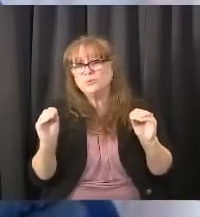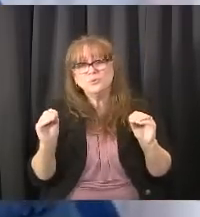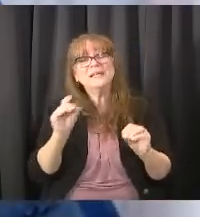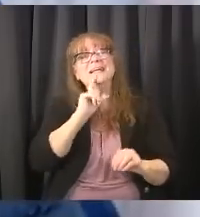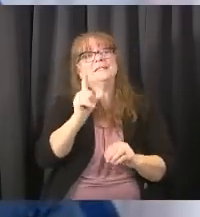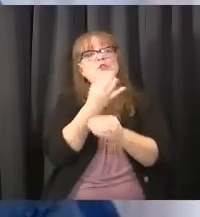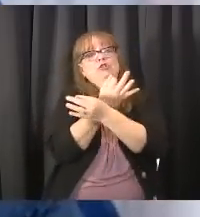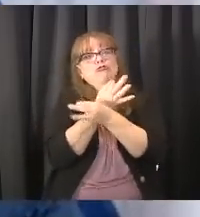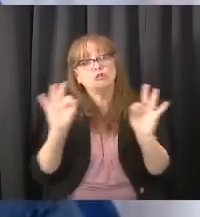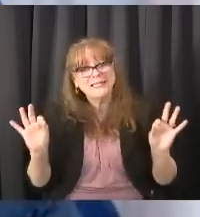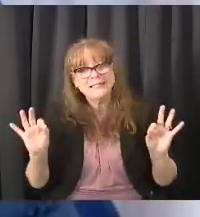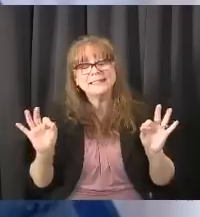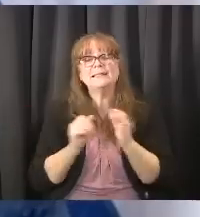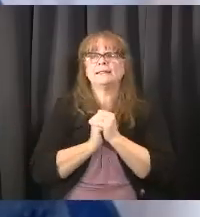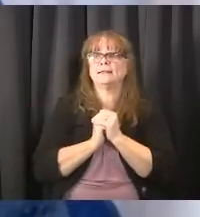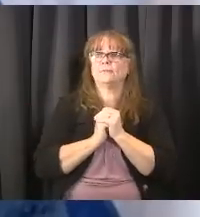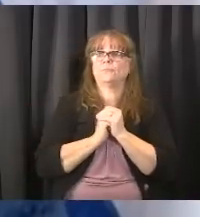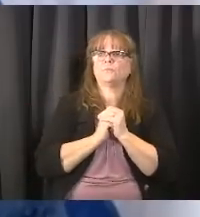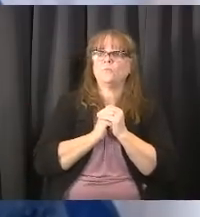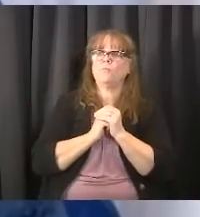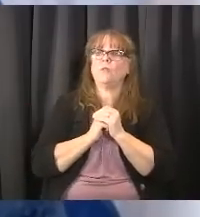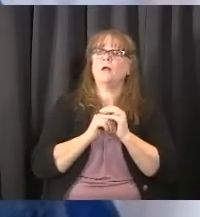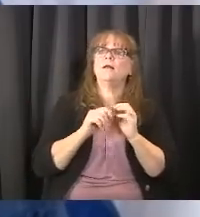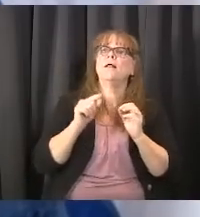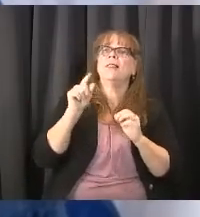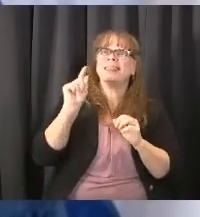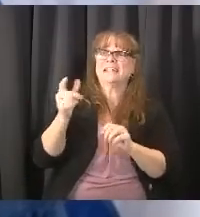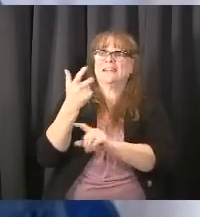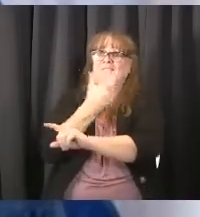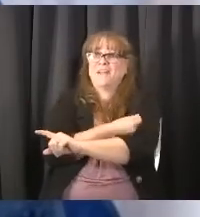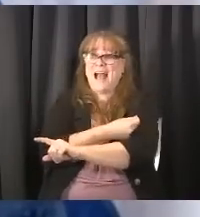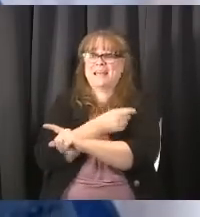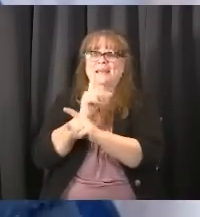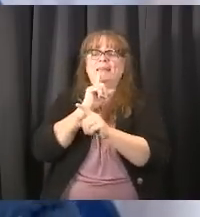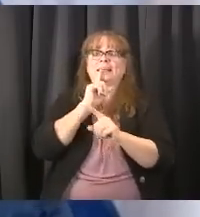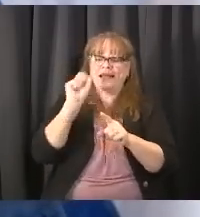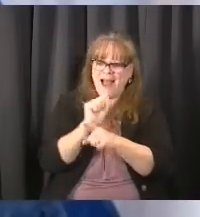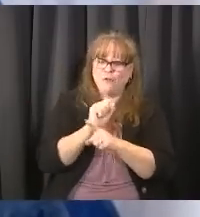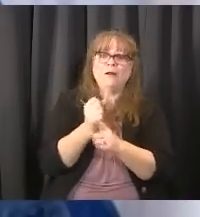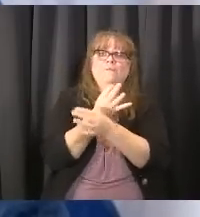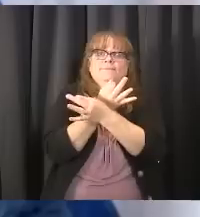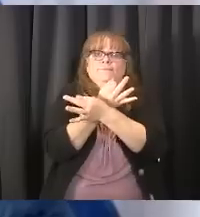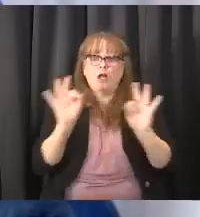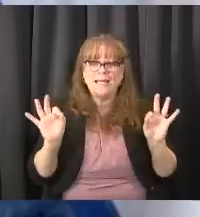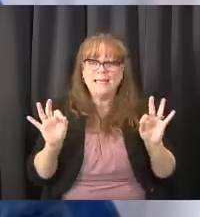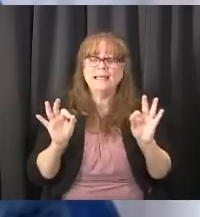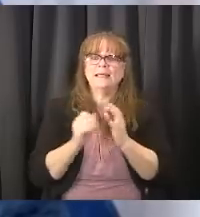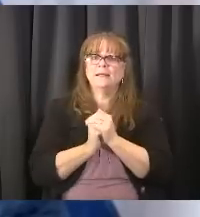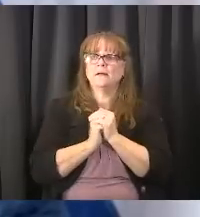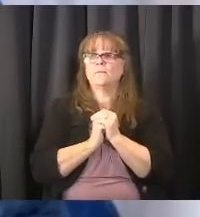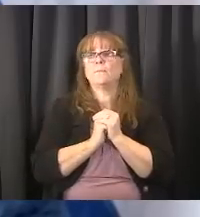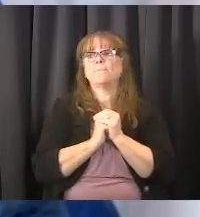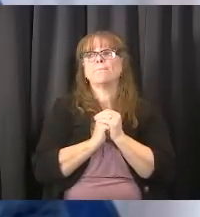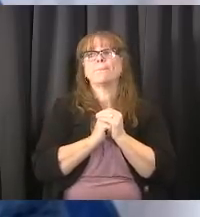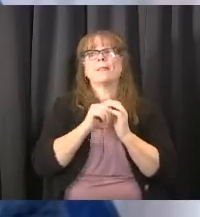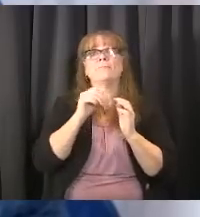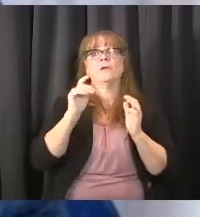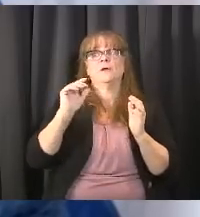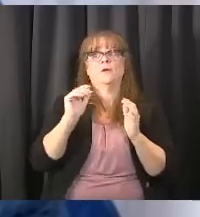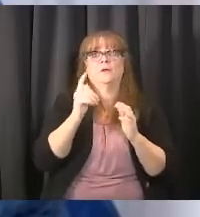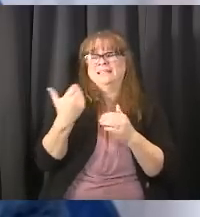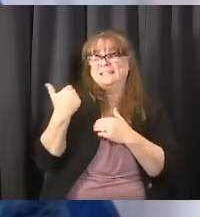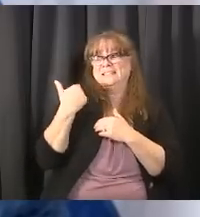to you free of charge. With the new year underway, and more vaccines being administered and the hope of more vaccines being delivered to